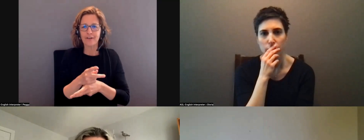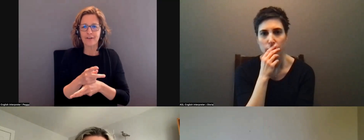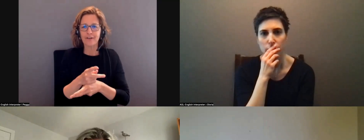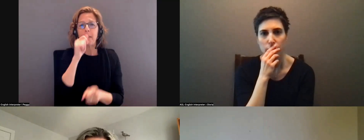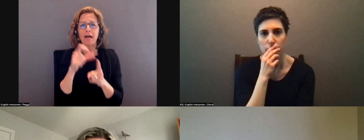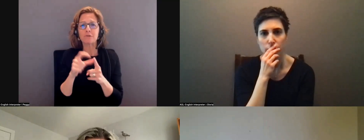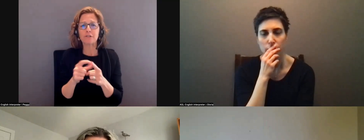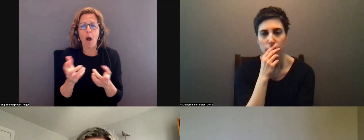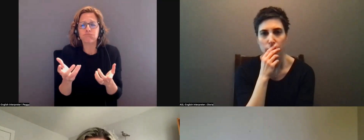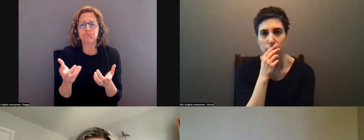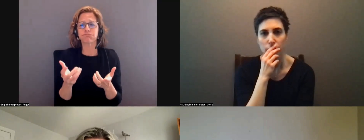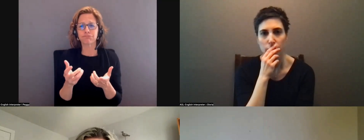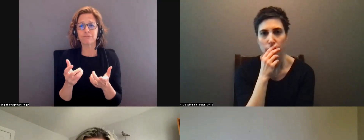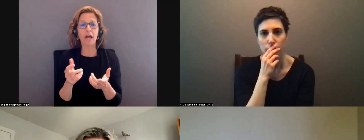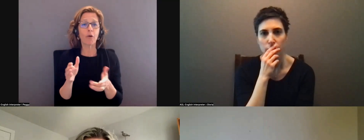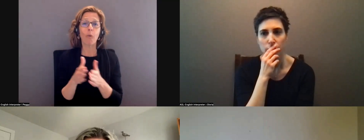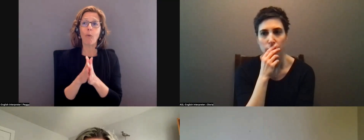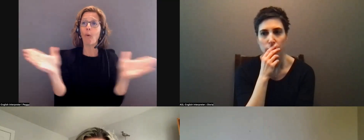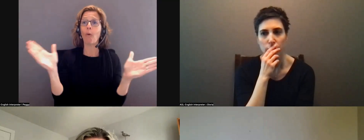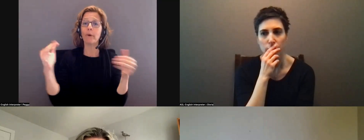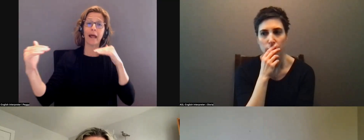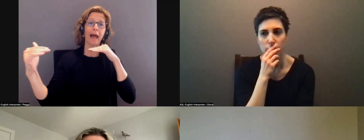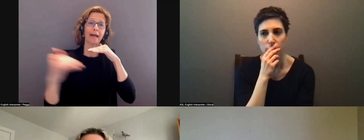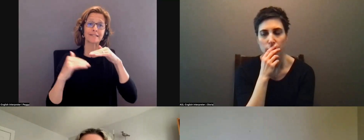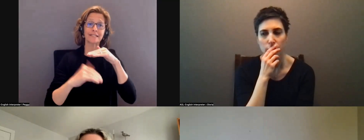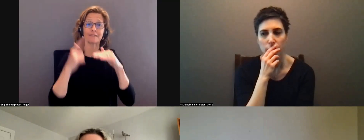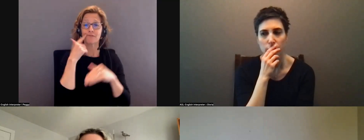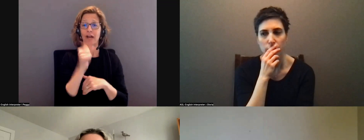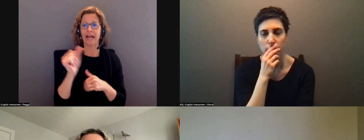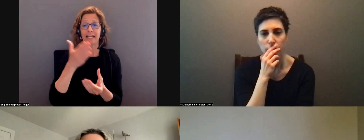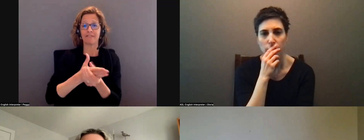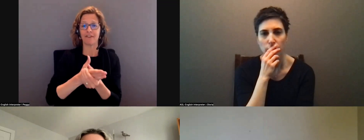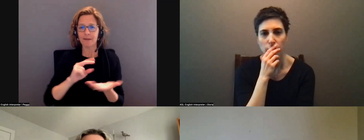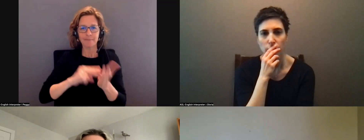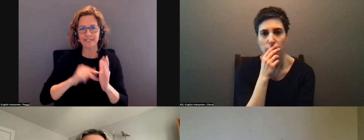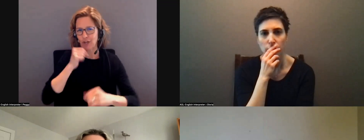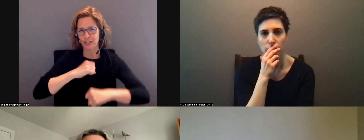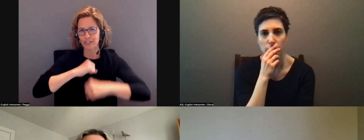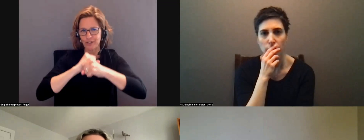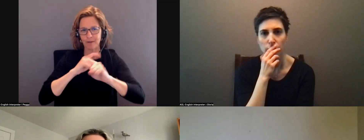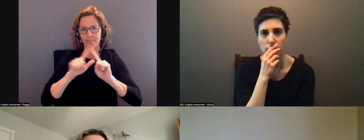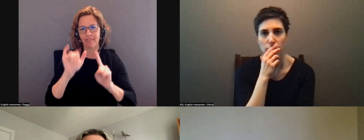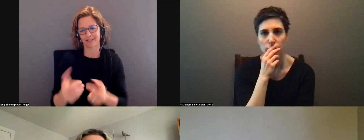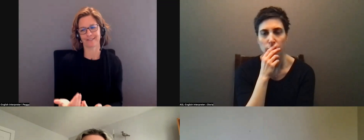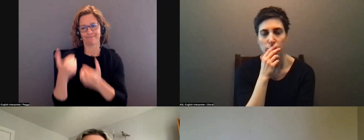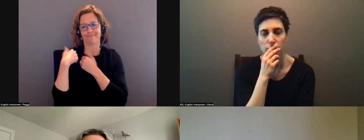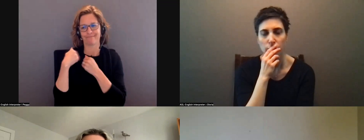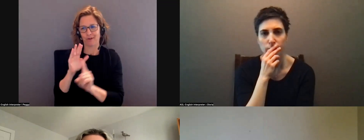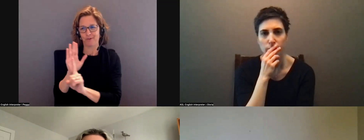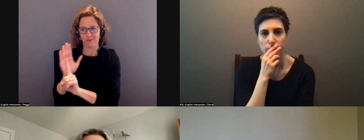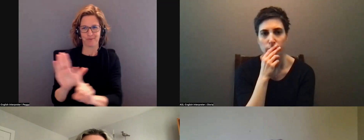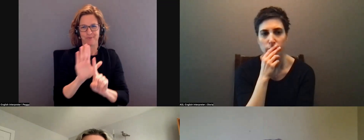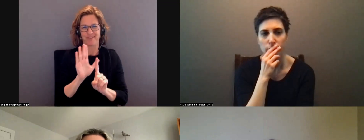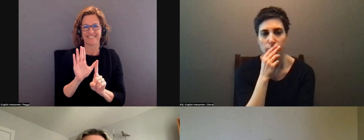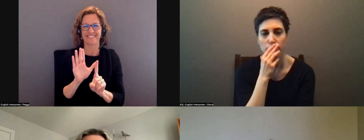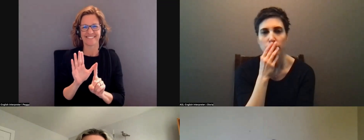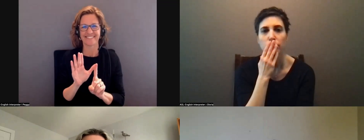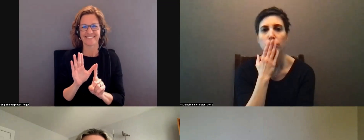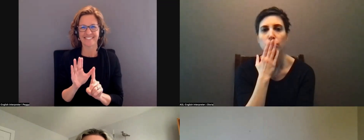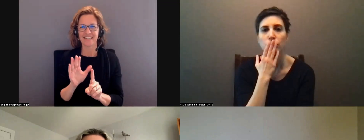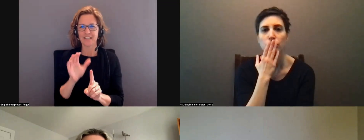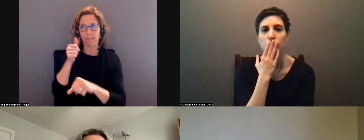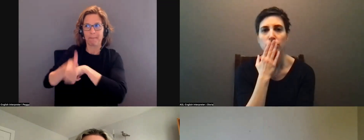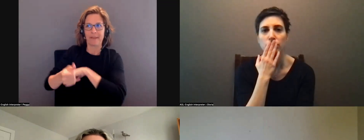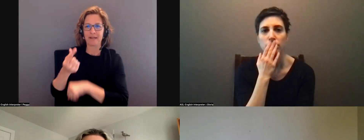things and allow public access to every file, it's not secure. But that's all within your world. It's not